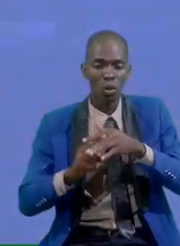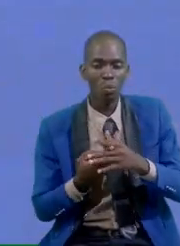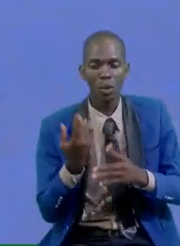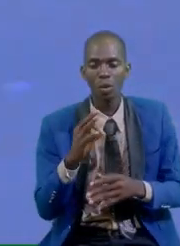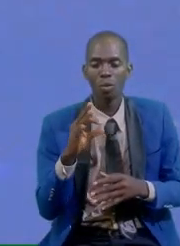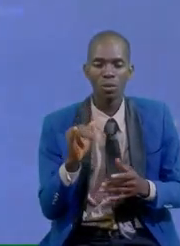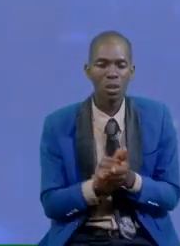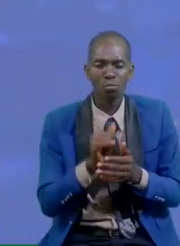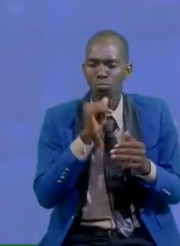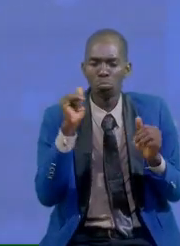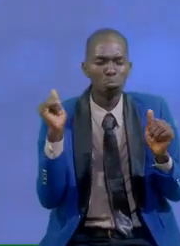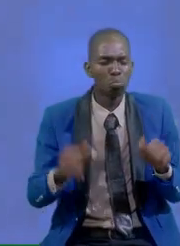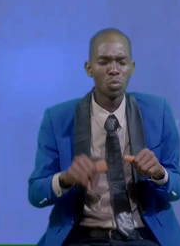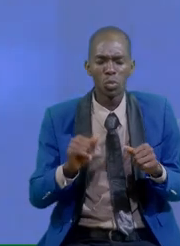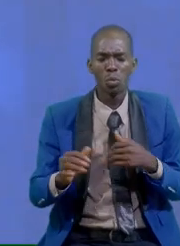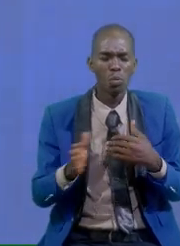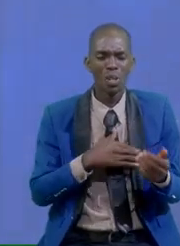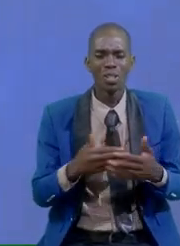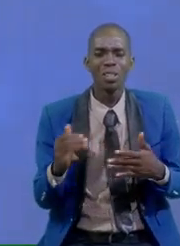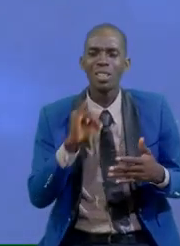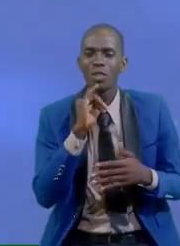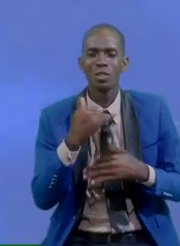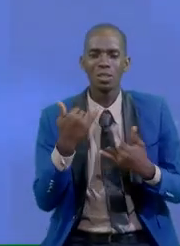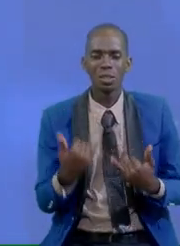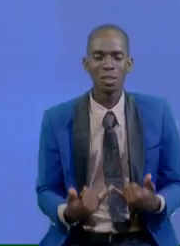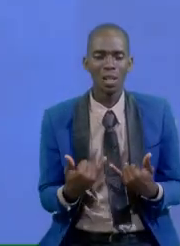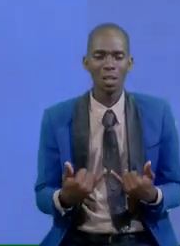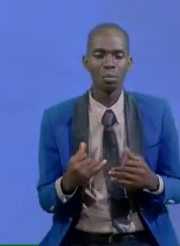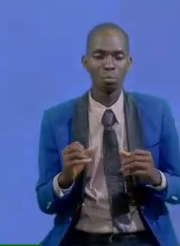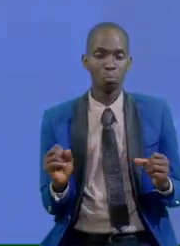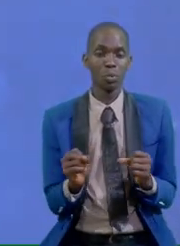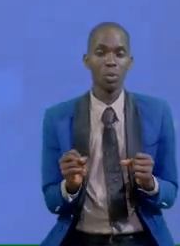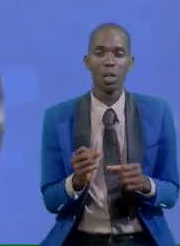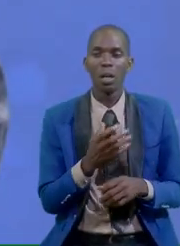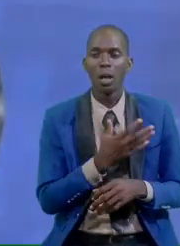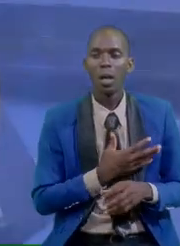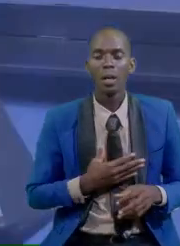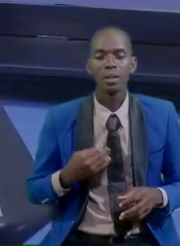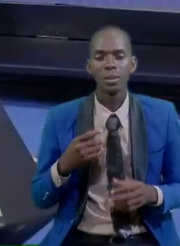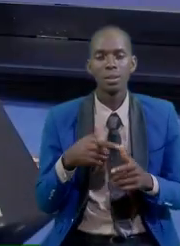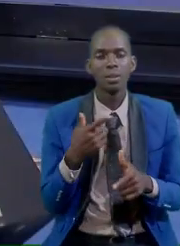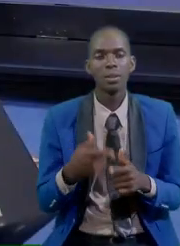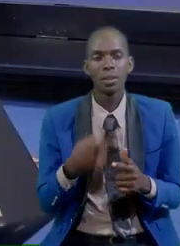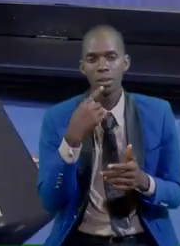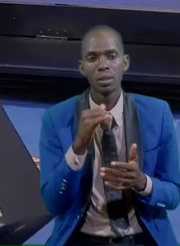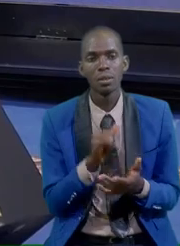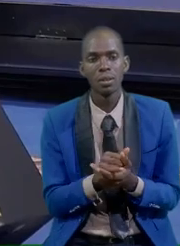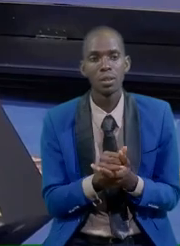is shaking already. And then it says,